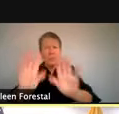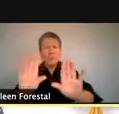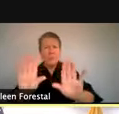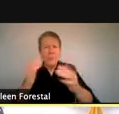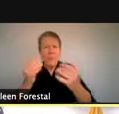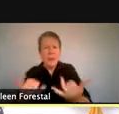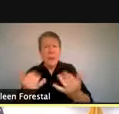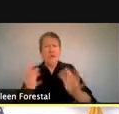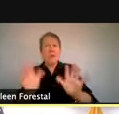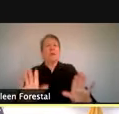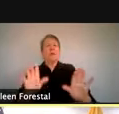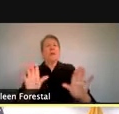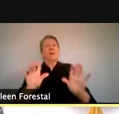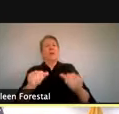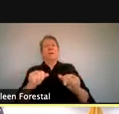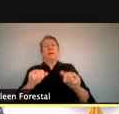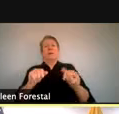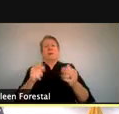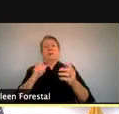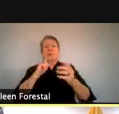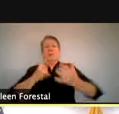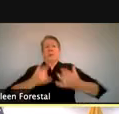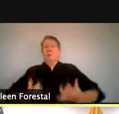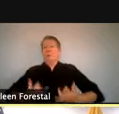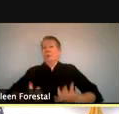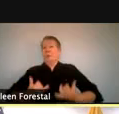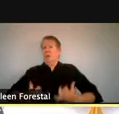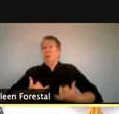this is a set of numbers that we've been tracking,